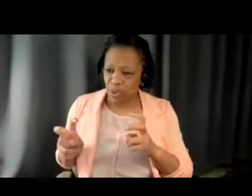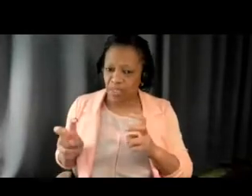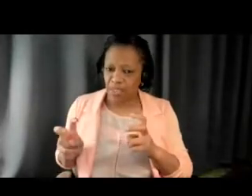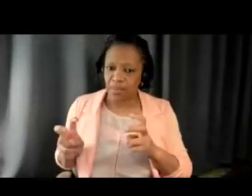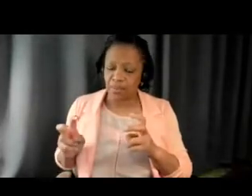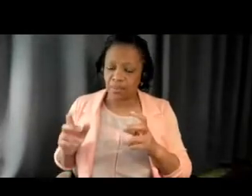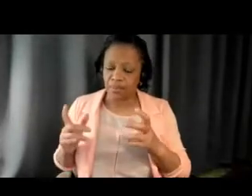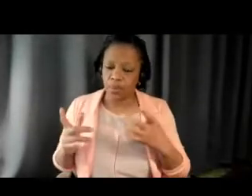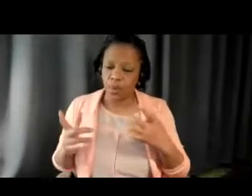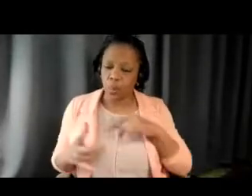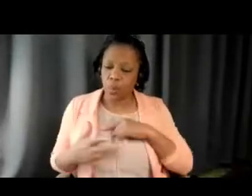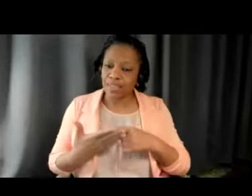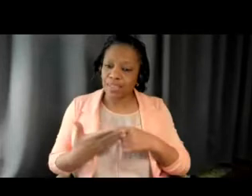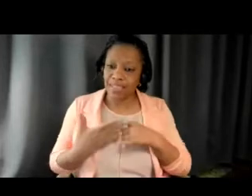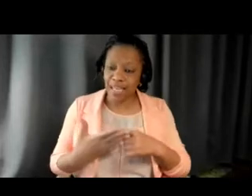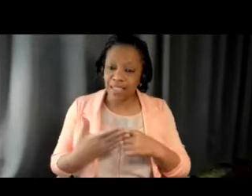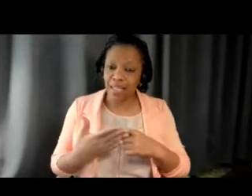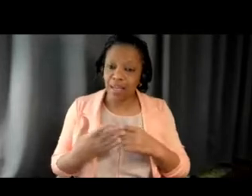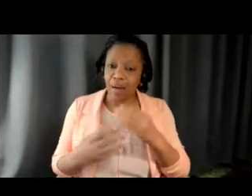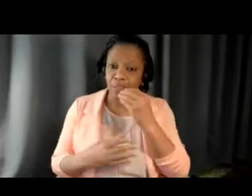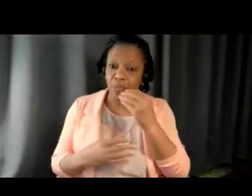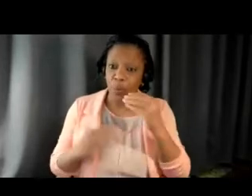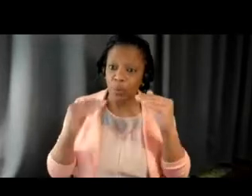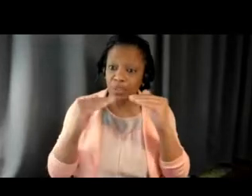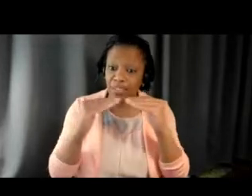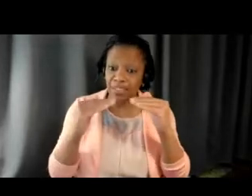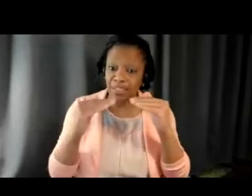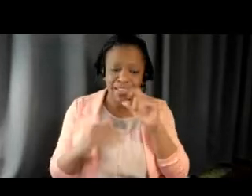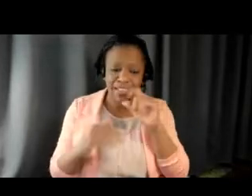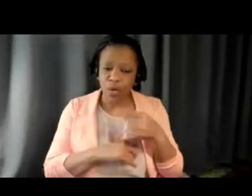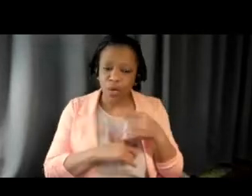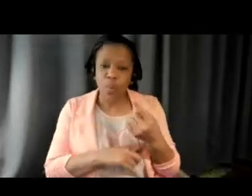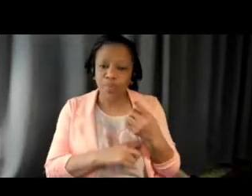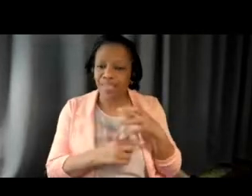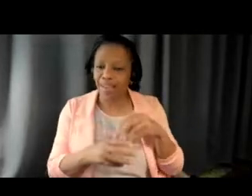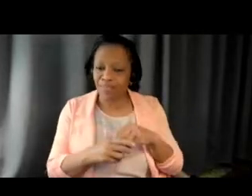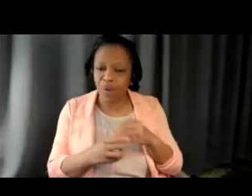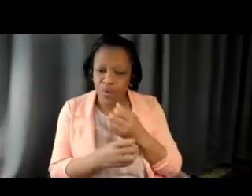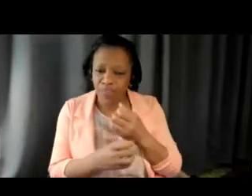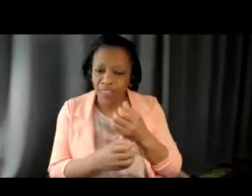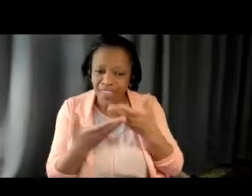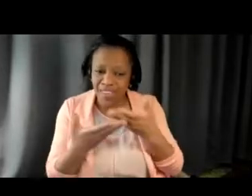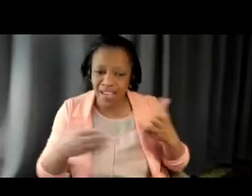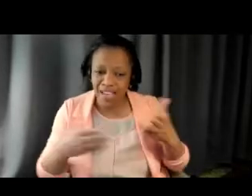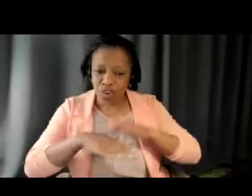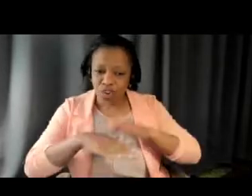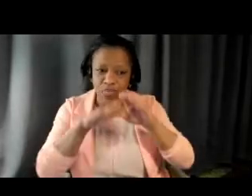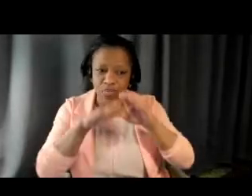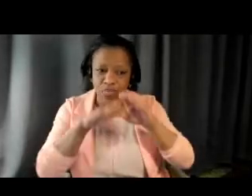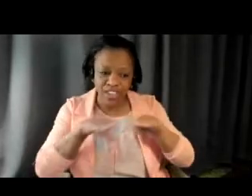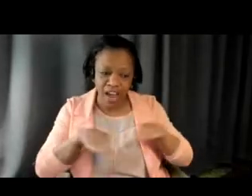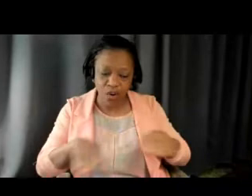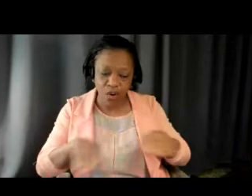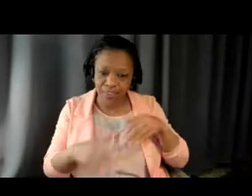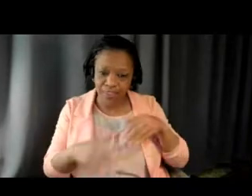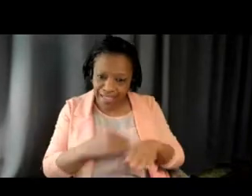food justice, it's not just about the produce on the shelves. It's about the safety in the stores. And one name that I want to lift